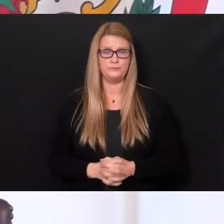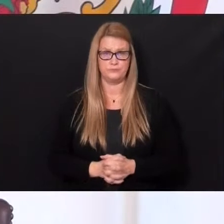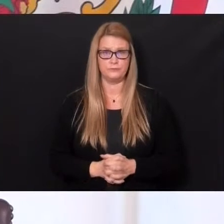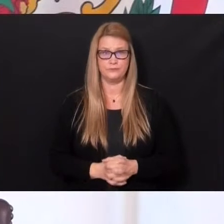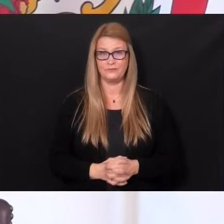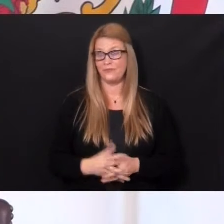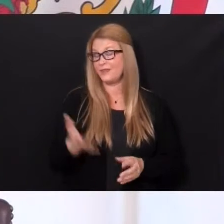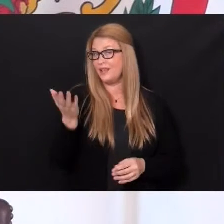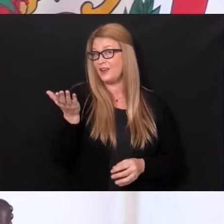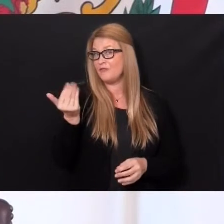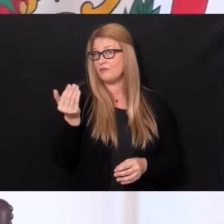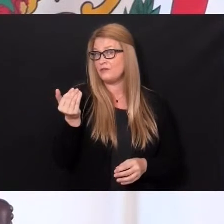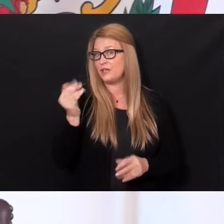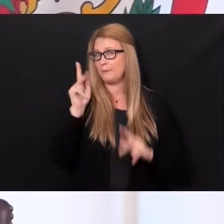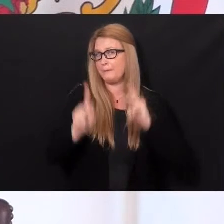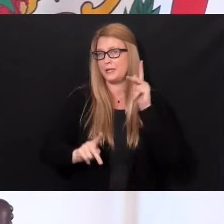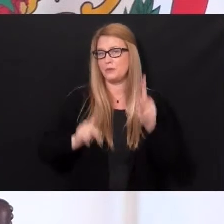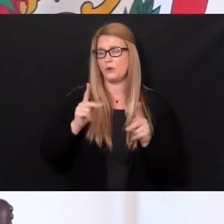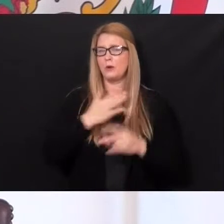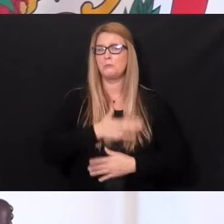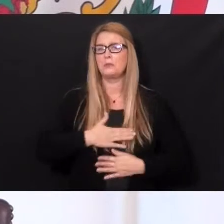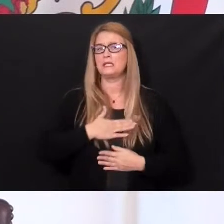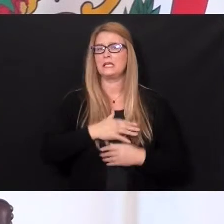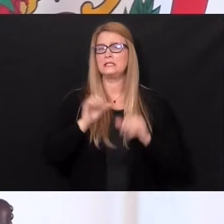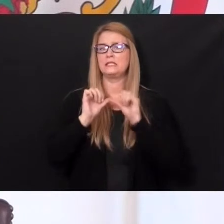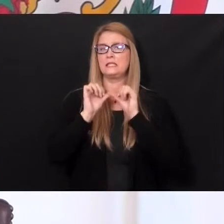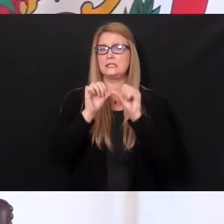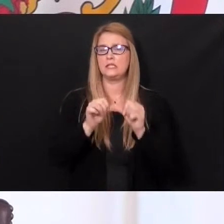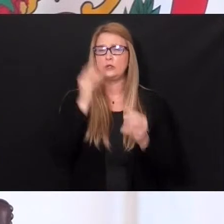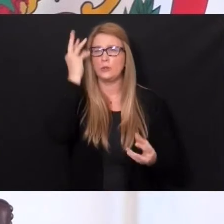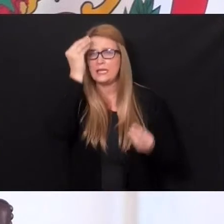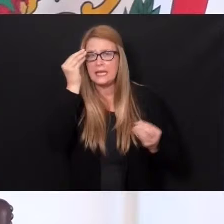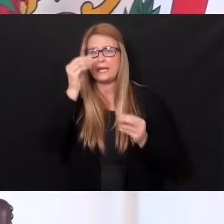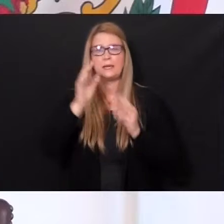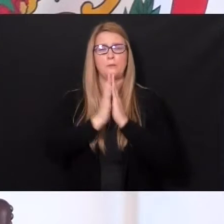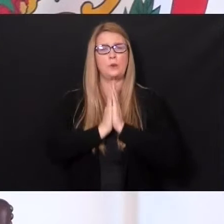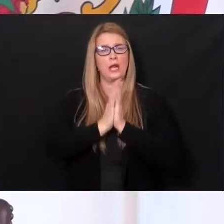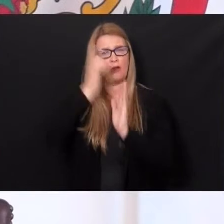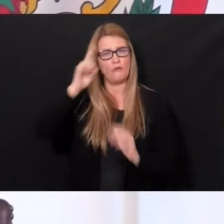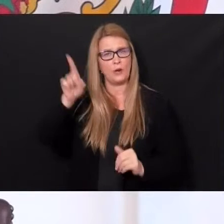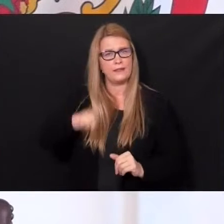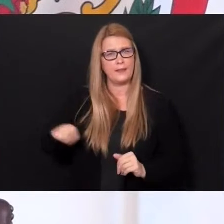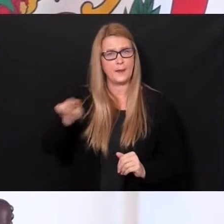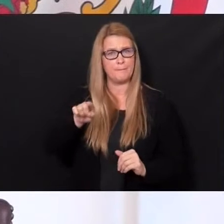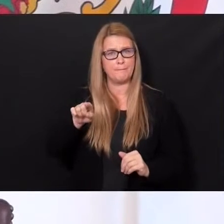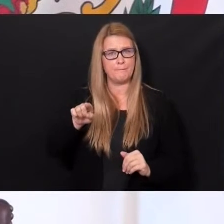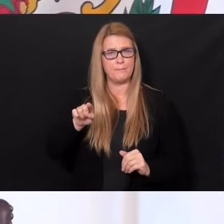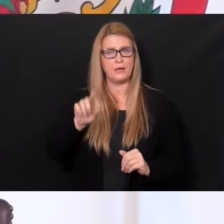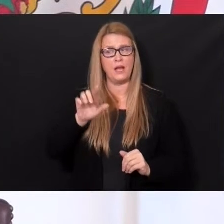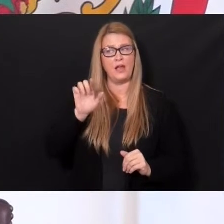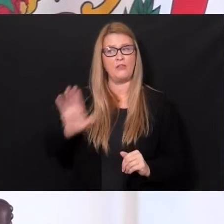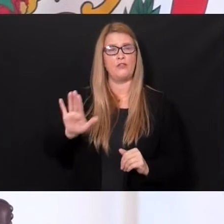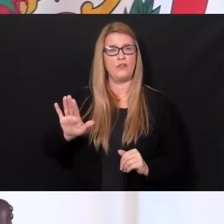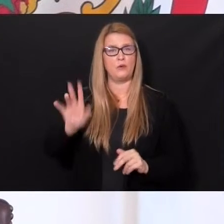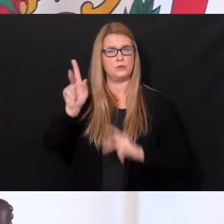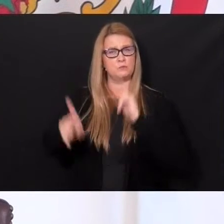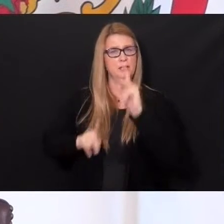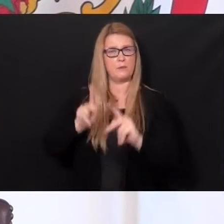15 people that I ask you every day to please remember in your thoughts and your prayers, and these people do not need to become a